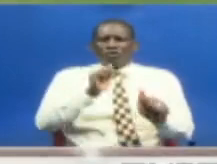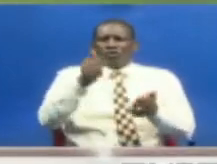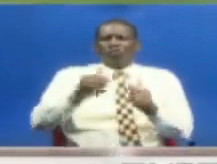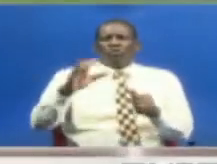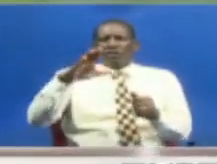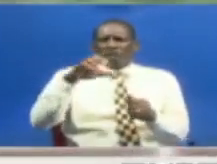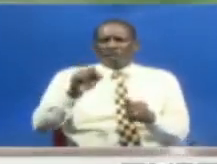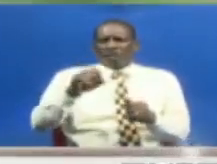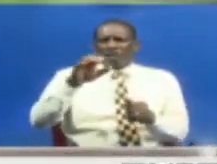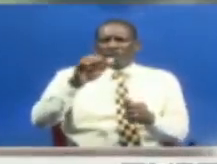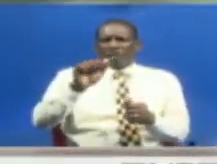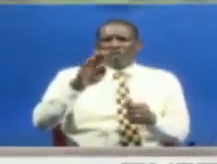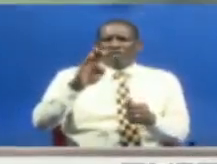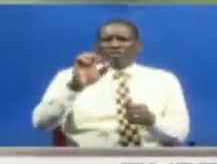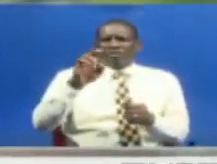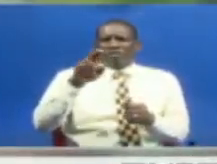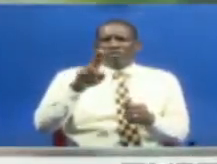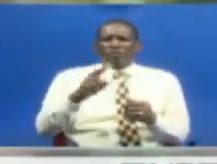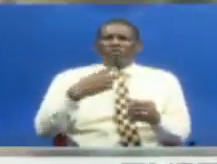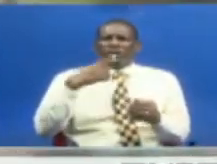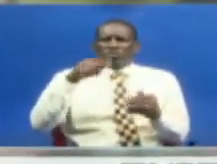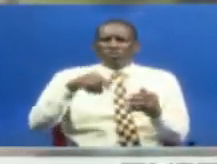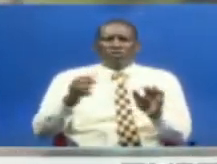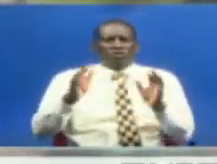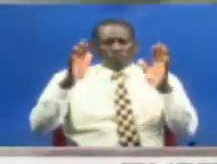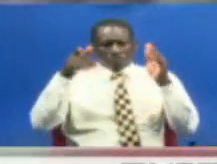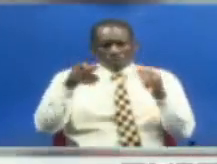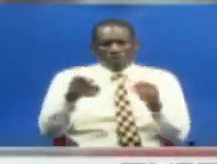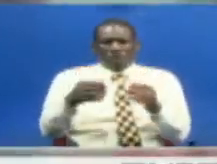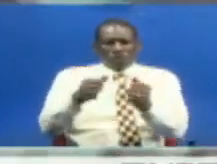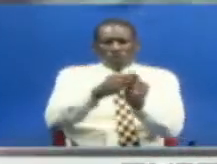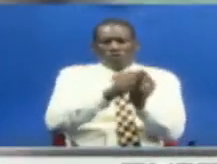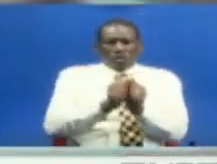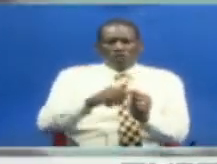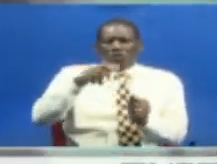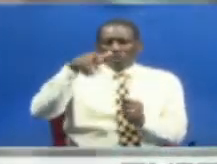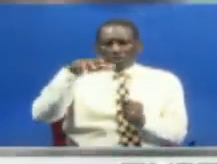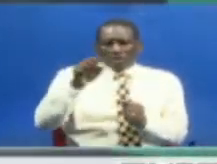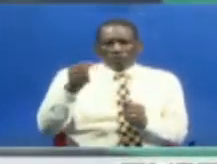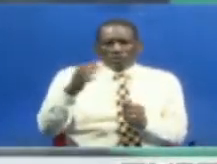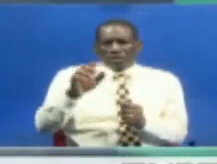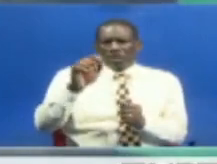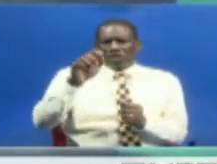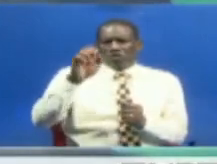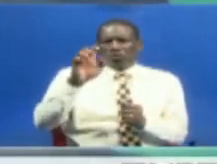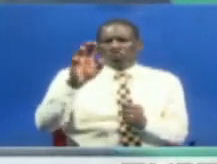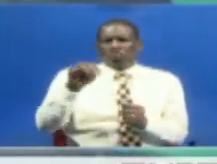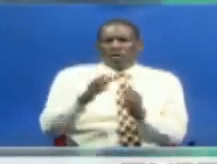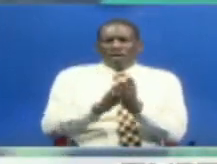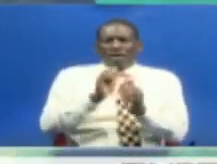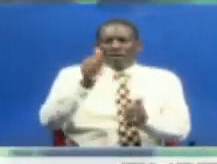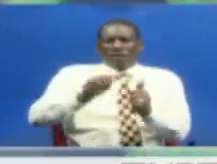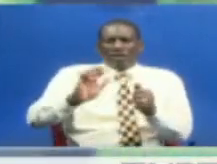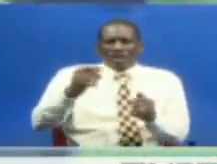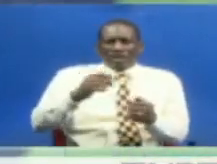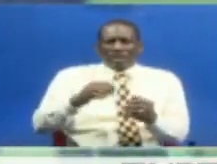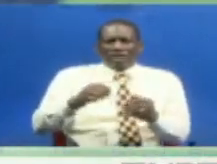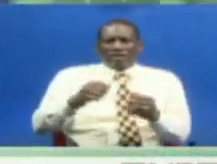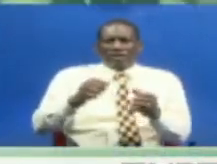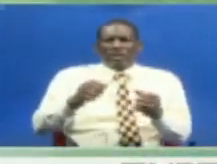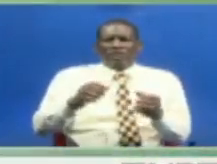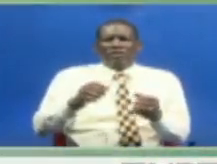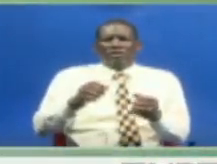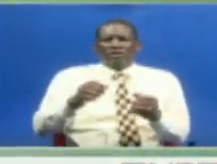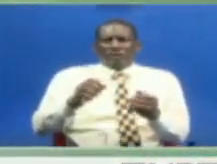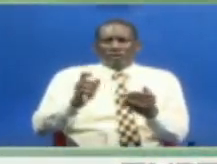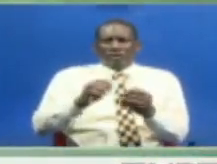Secretary Ababu Namwamba graced the event alongside the Principal Secretary for Sports Peter Tum and Athletics Kenya President Jackson Tuwei. During